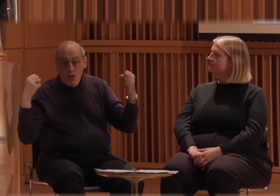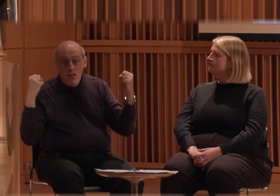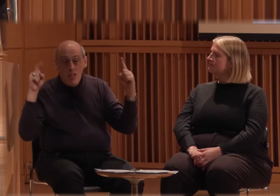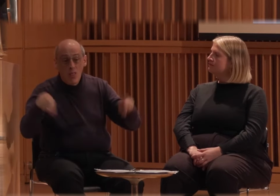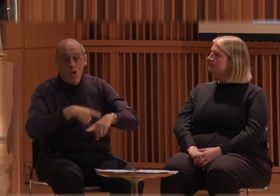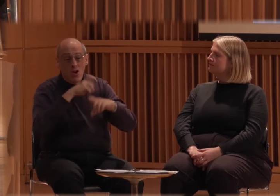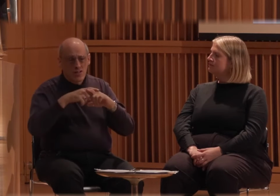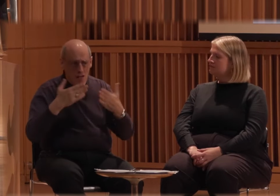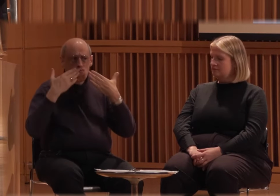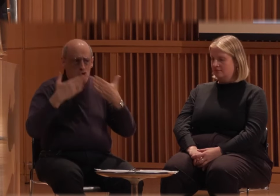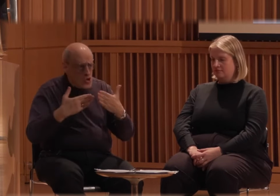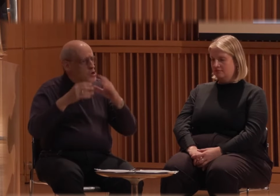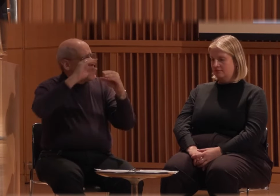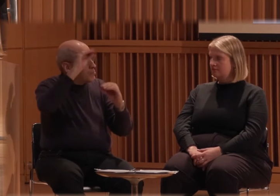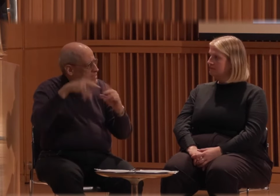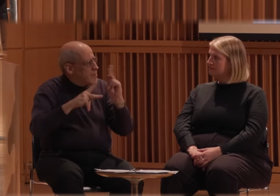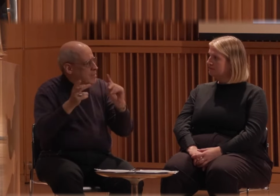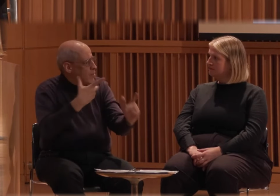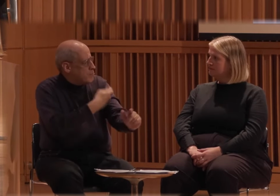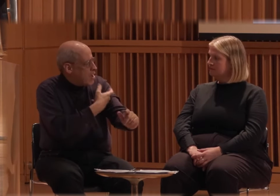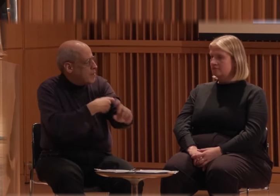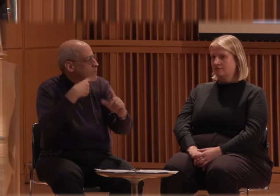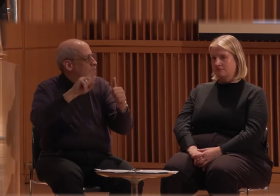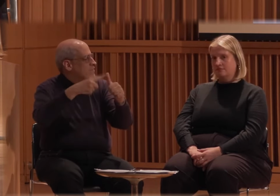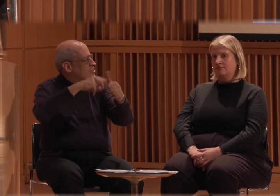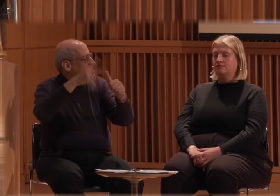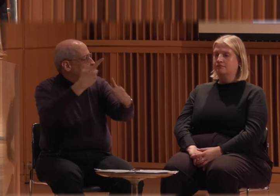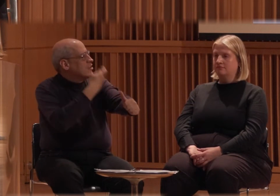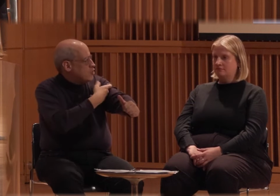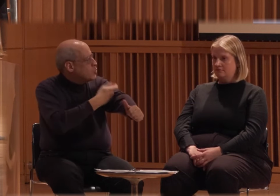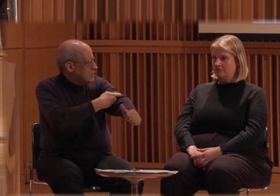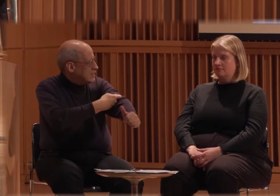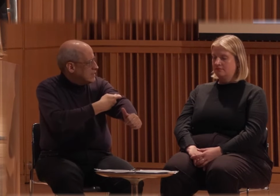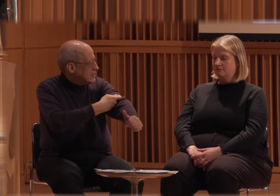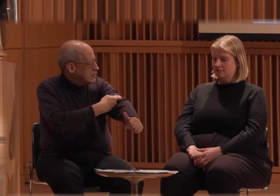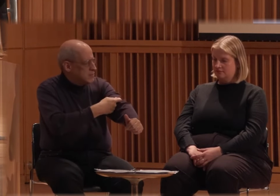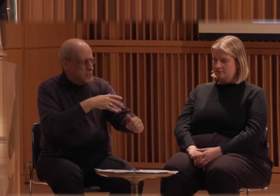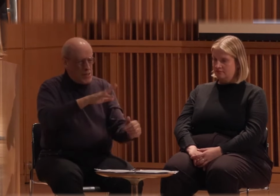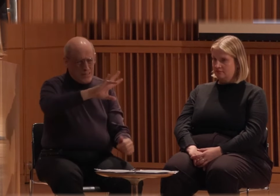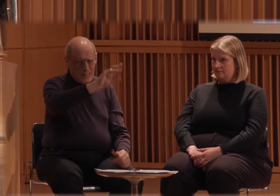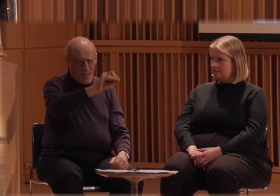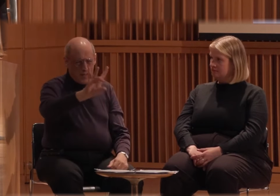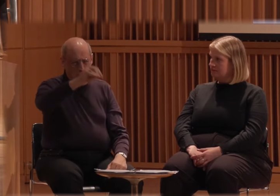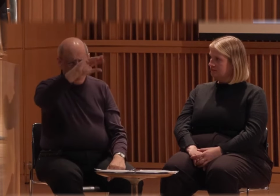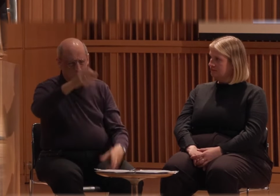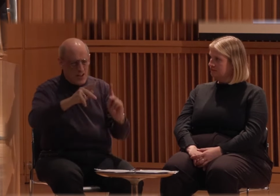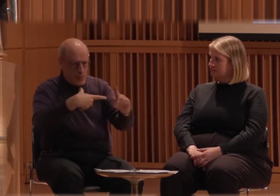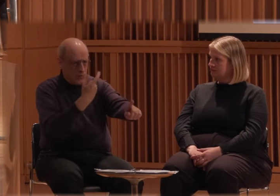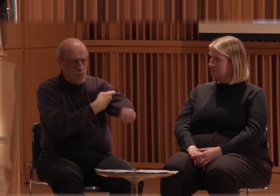good vaccination rates for the two primary doses, those first ones, something like 70 to